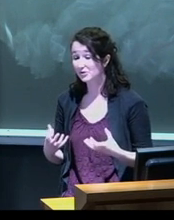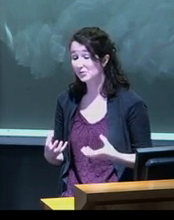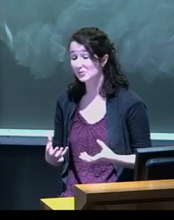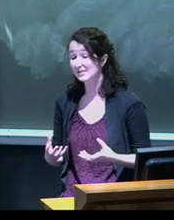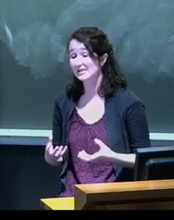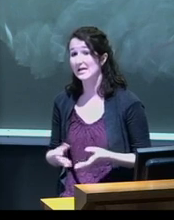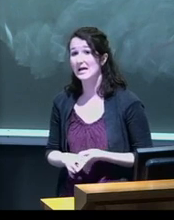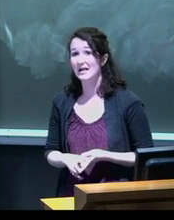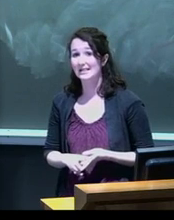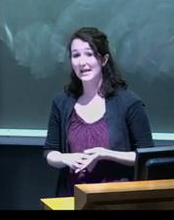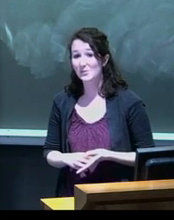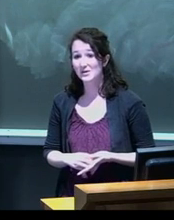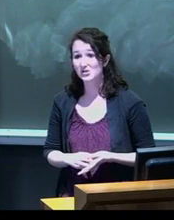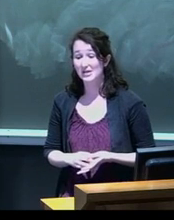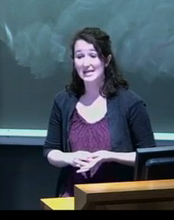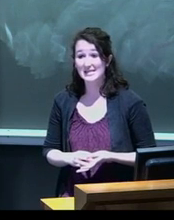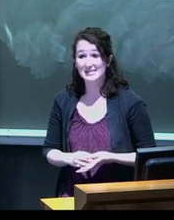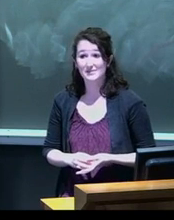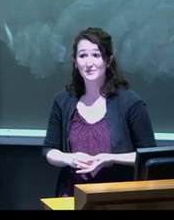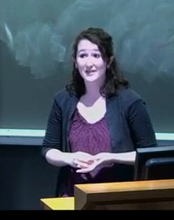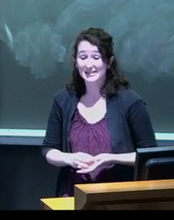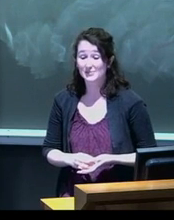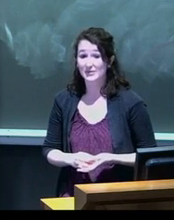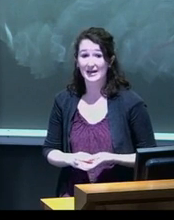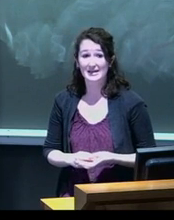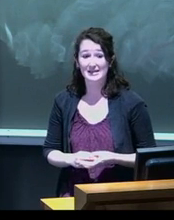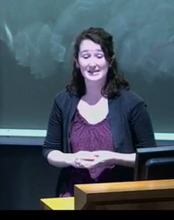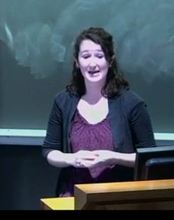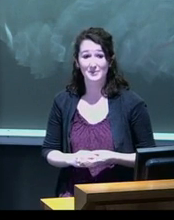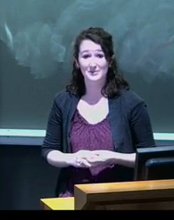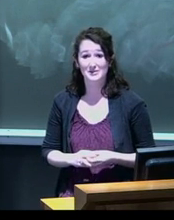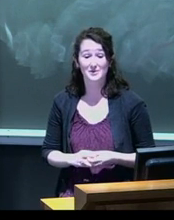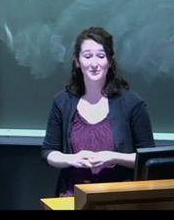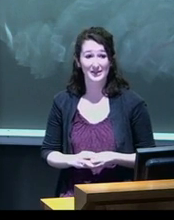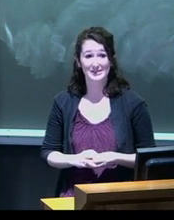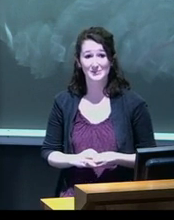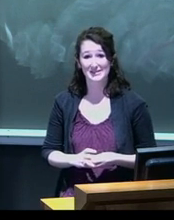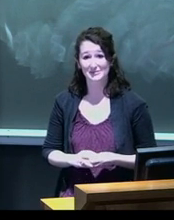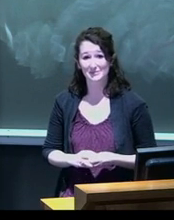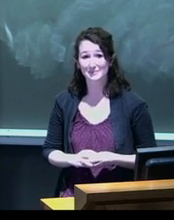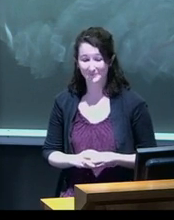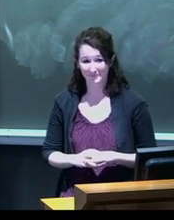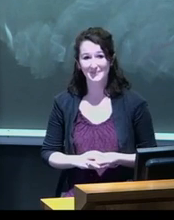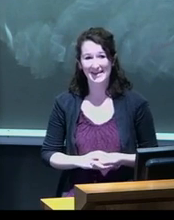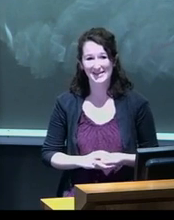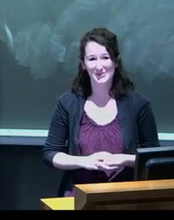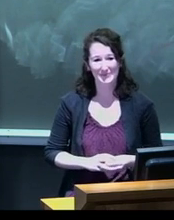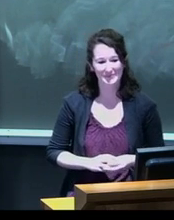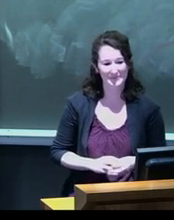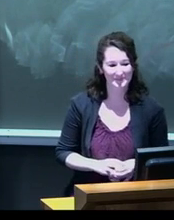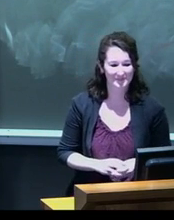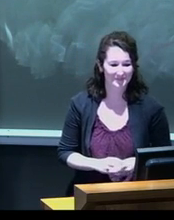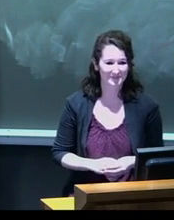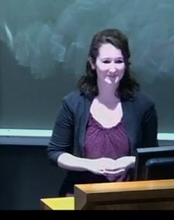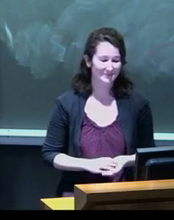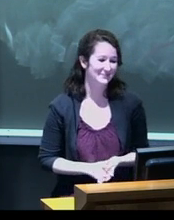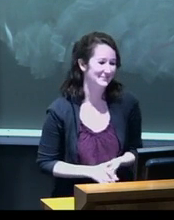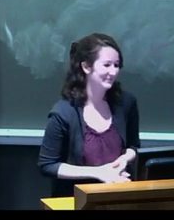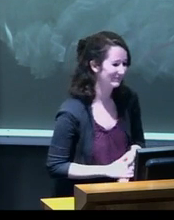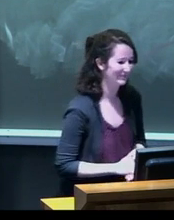we produce, language is flexible and can adapt to be fully expressive. Thank you.